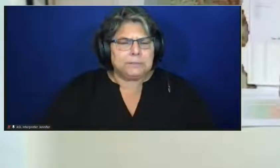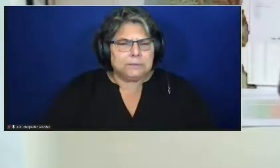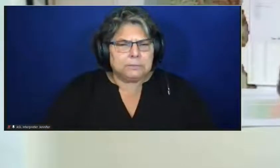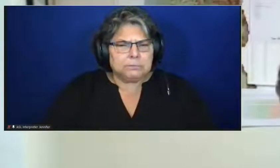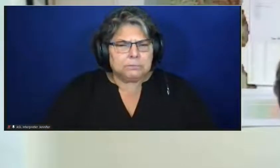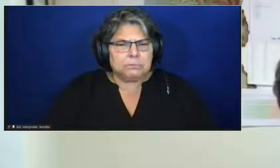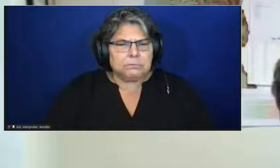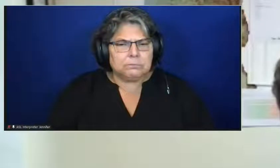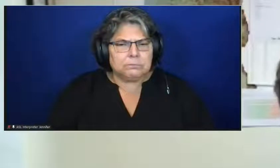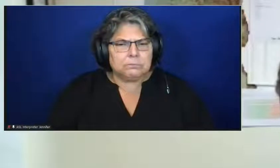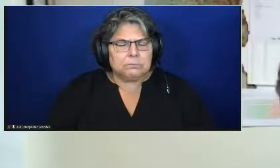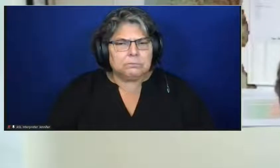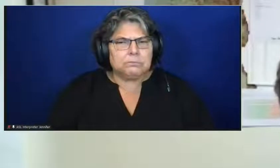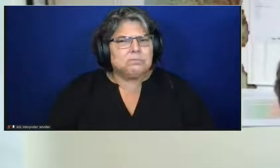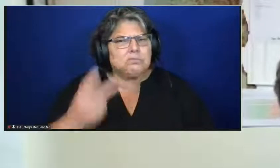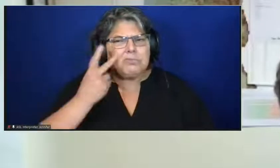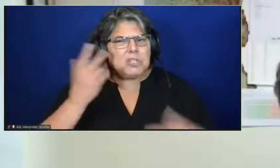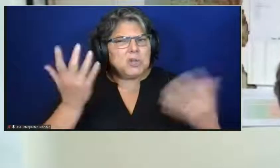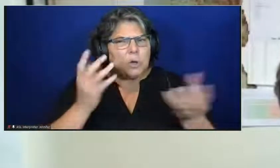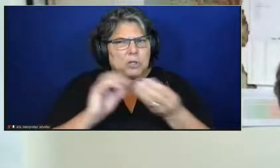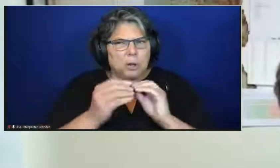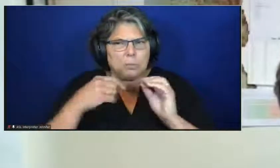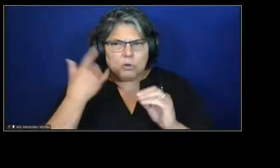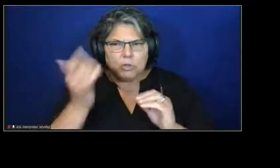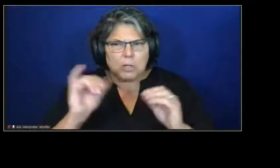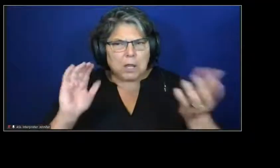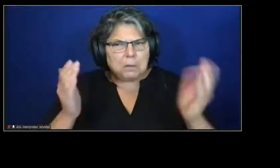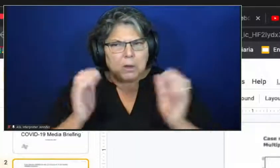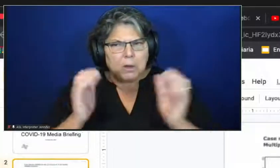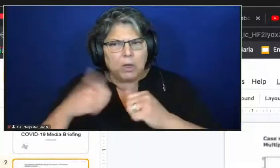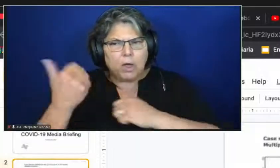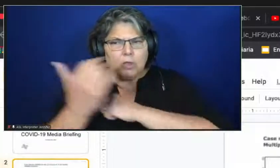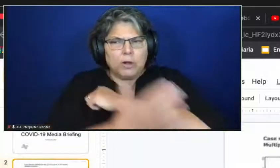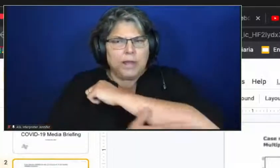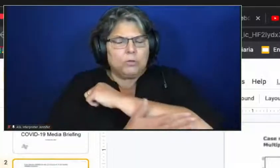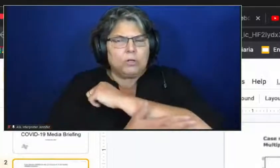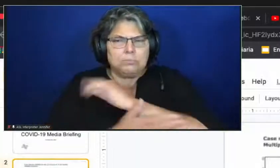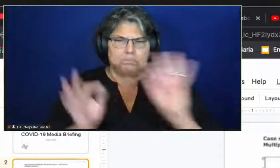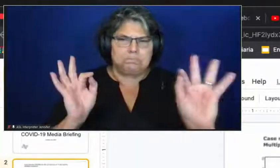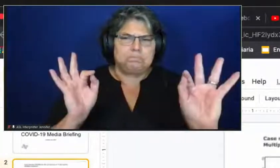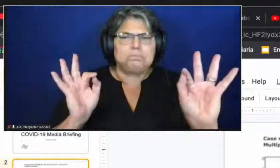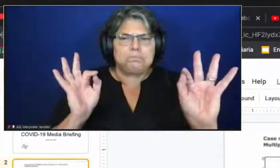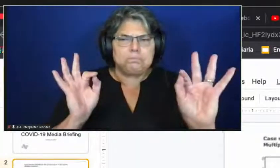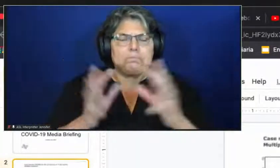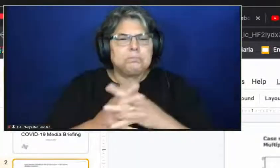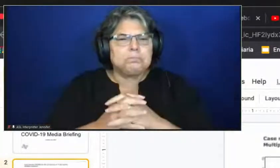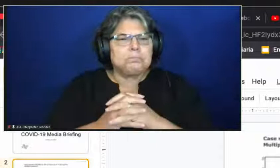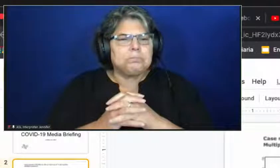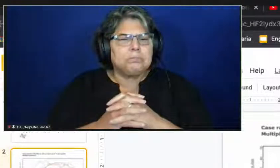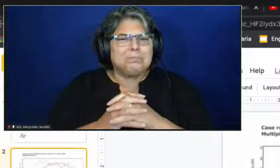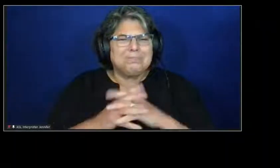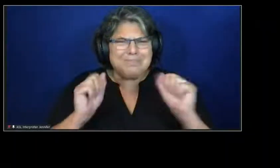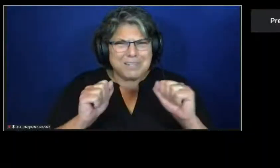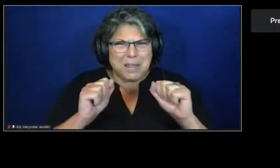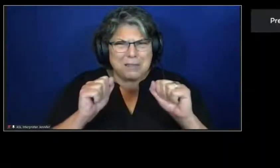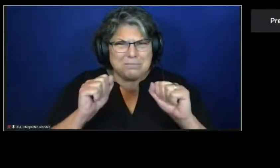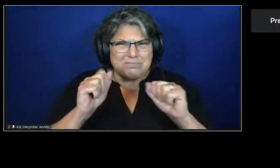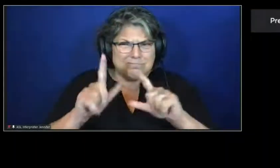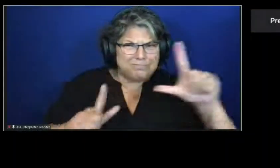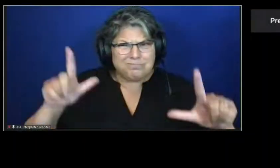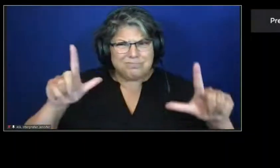See how we are set with the other counties. Great. Can this be made a little bit